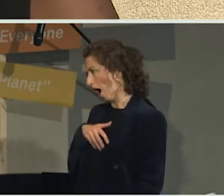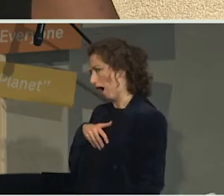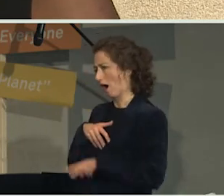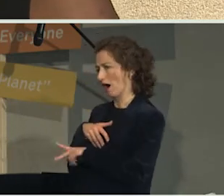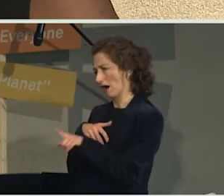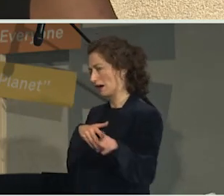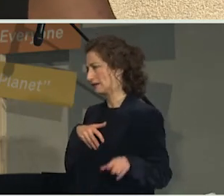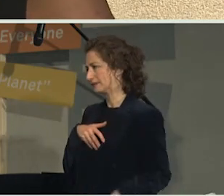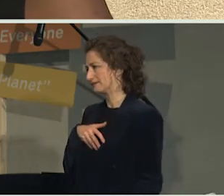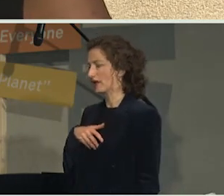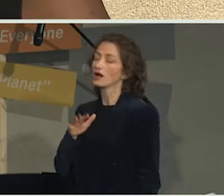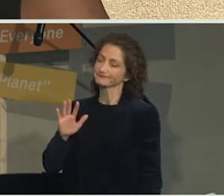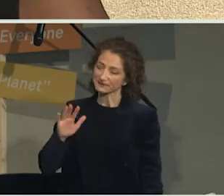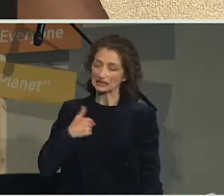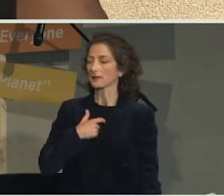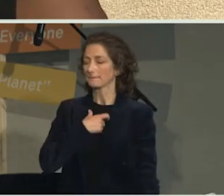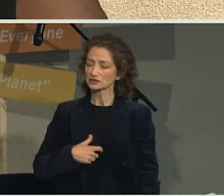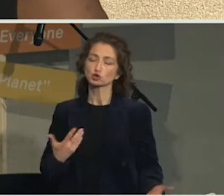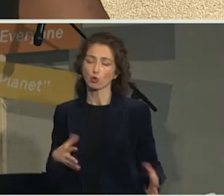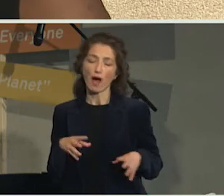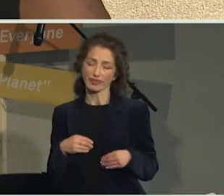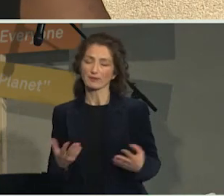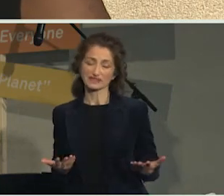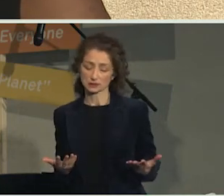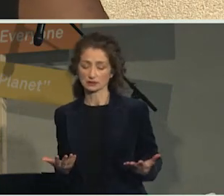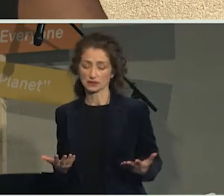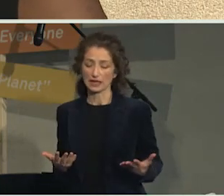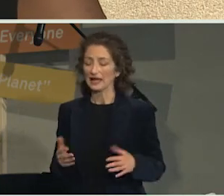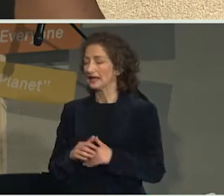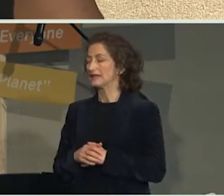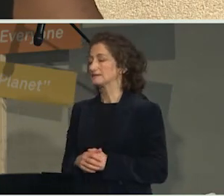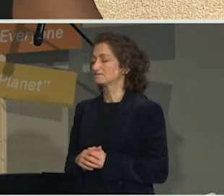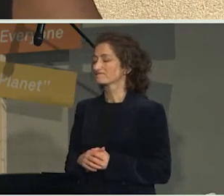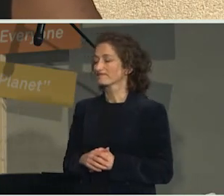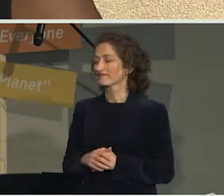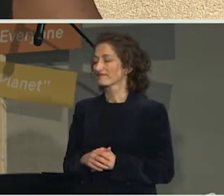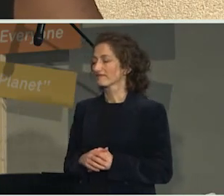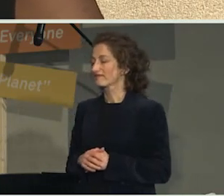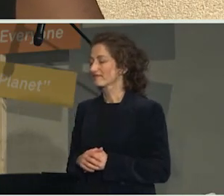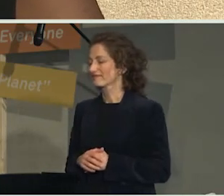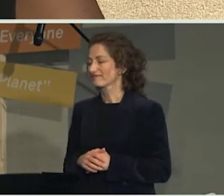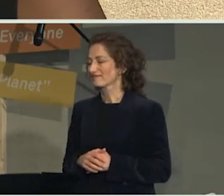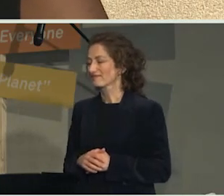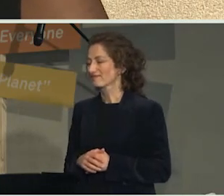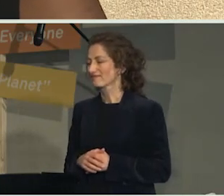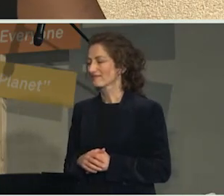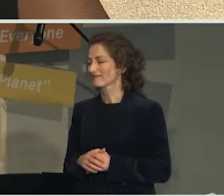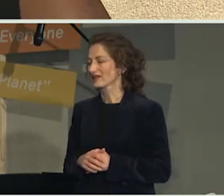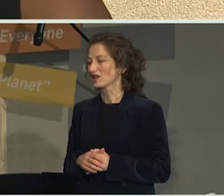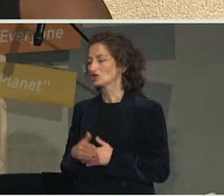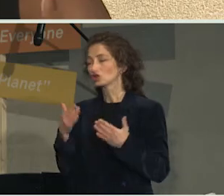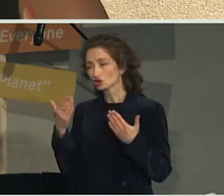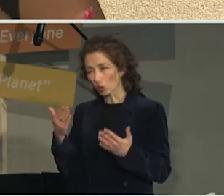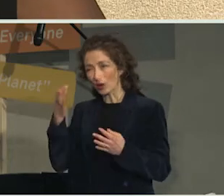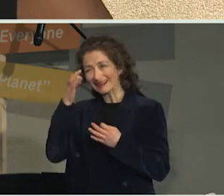that I had personally assumed that no idea like this would actually travel.